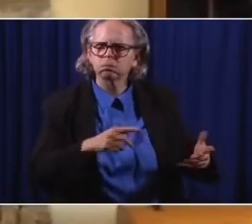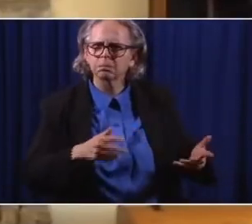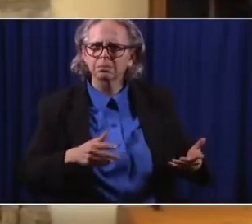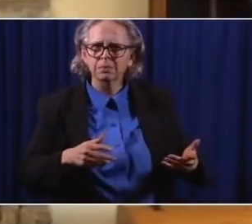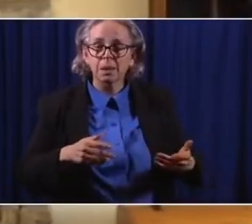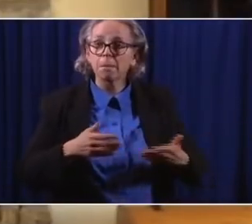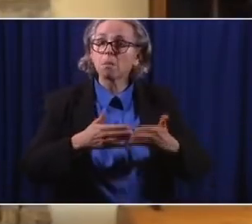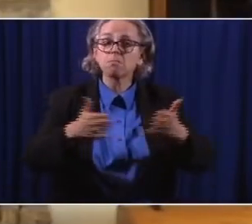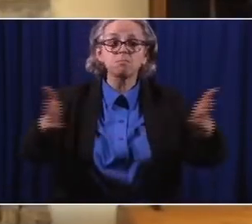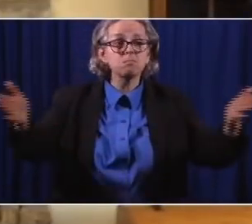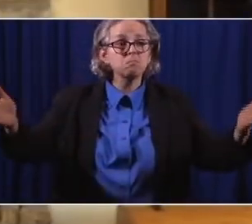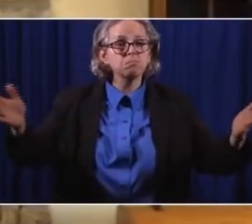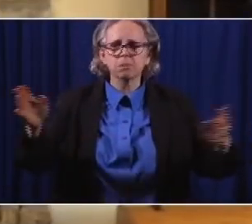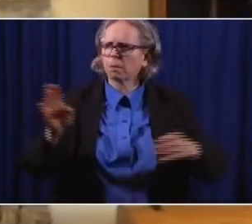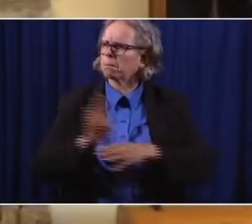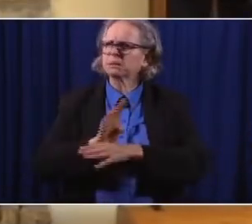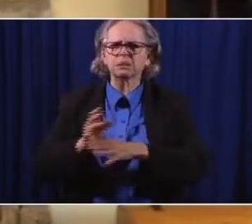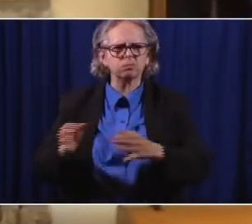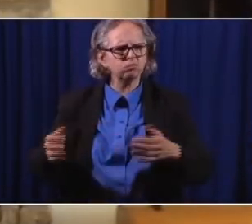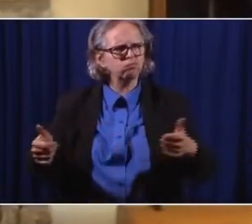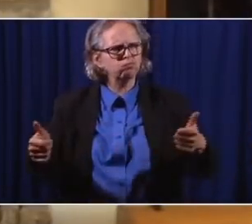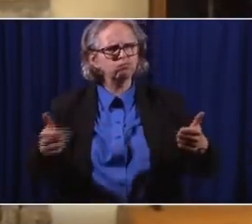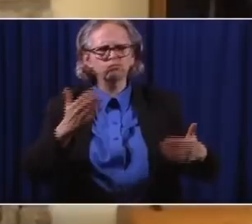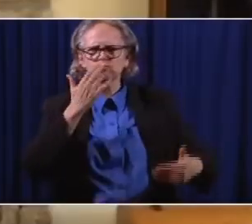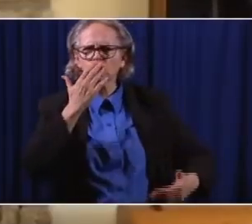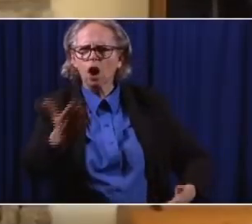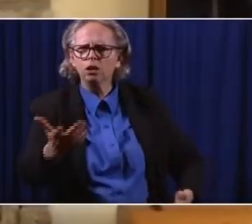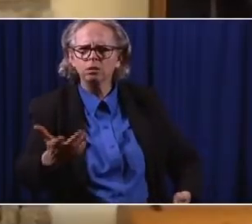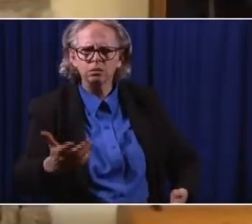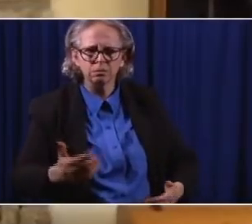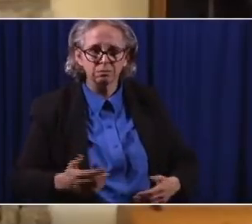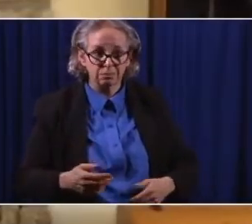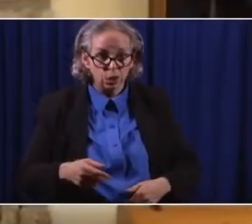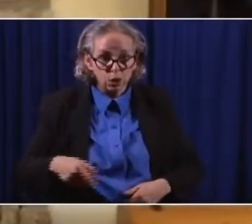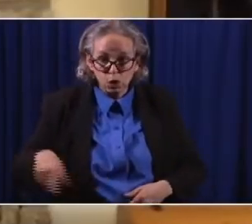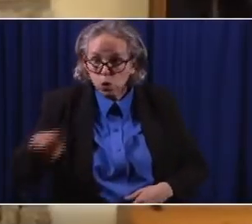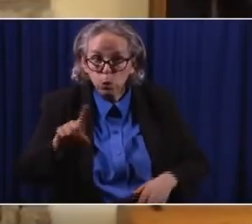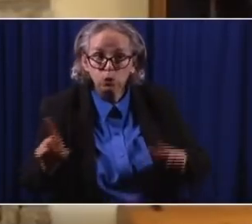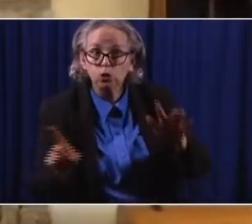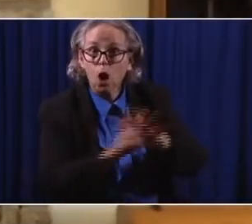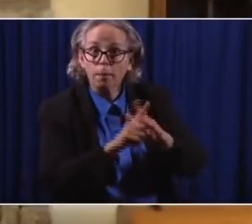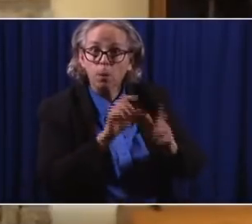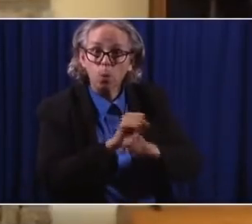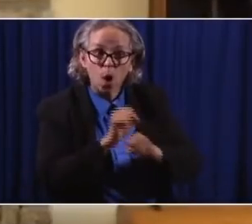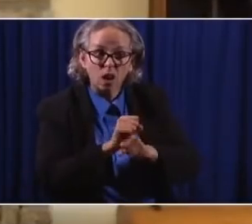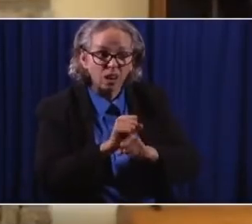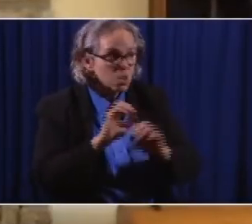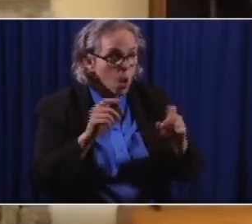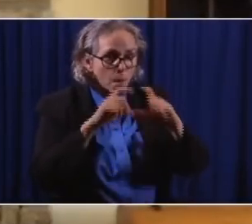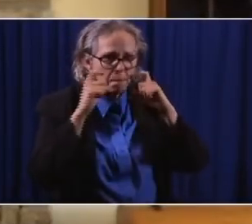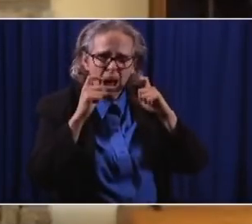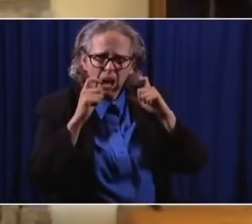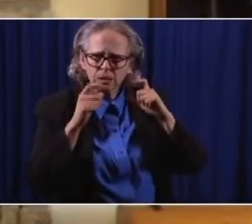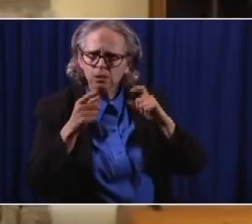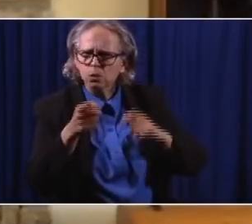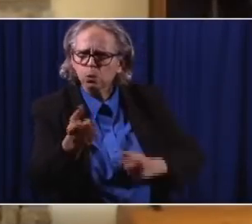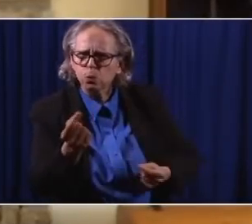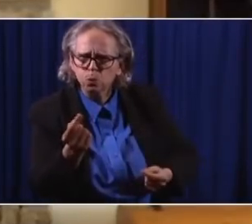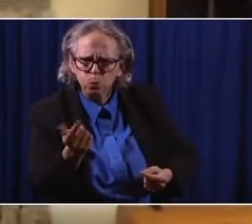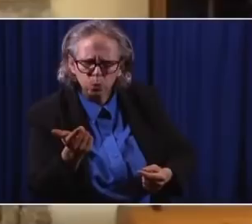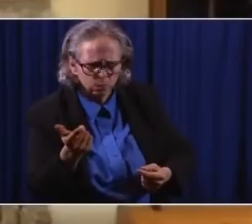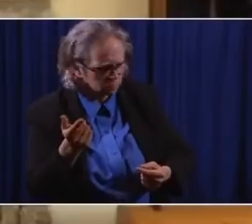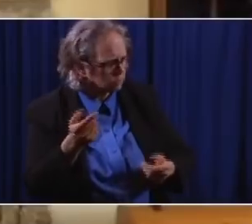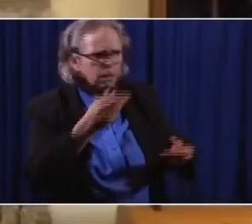you're a employee and you have to go work in a situation where people are ignoring